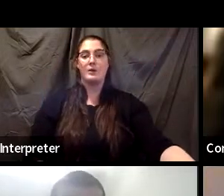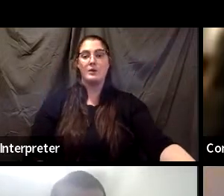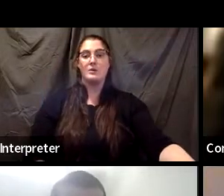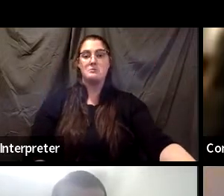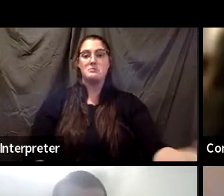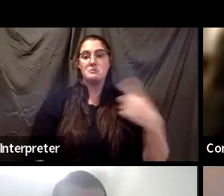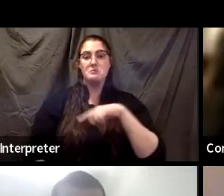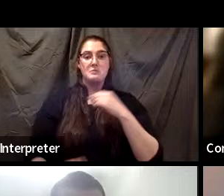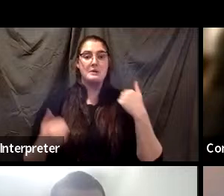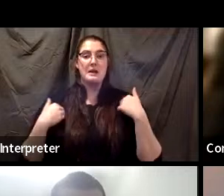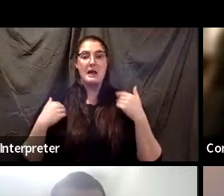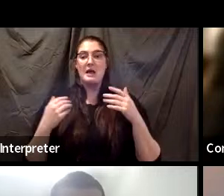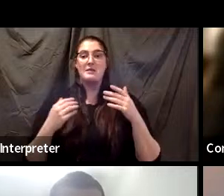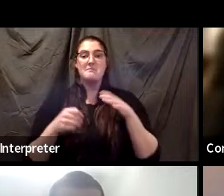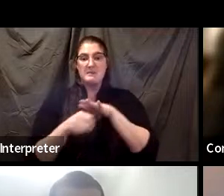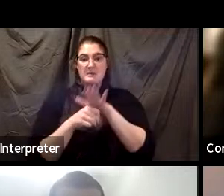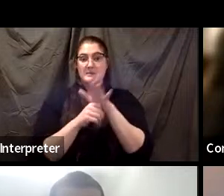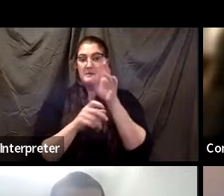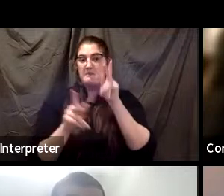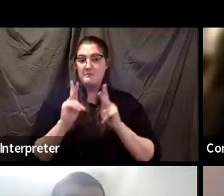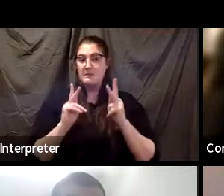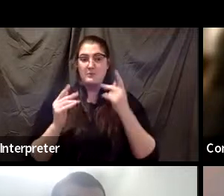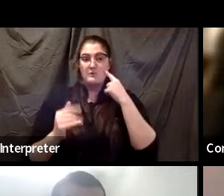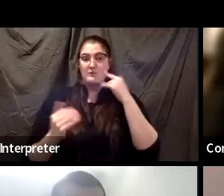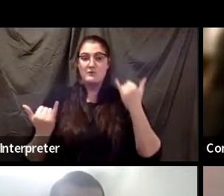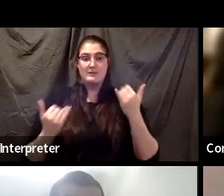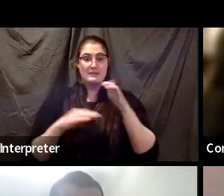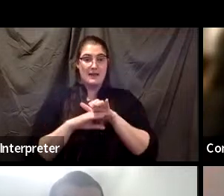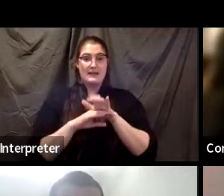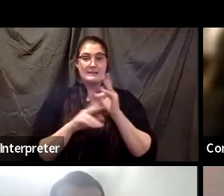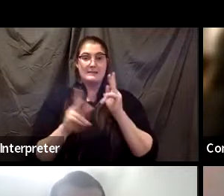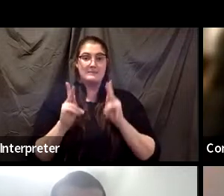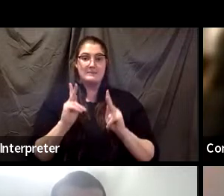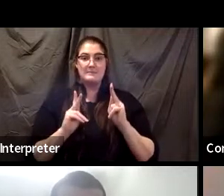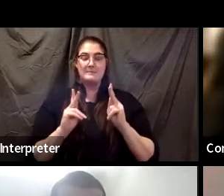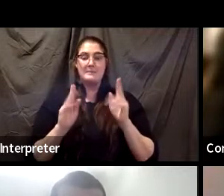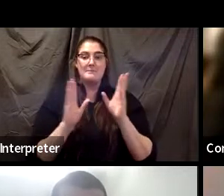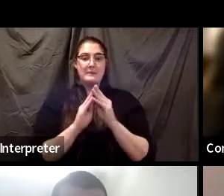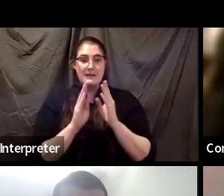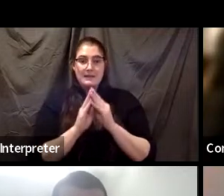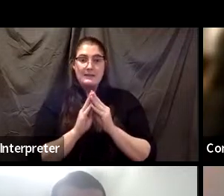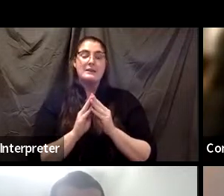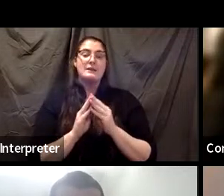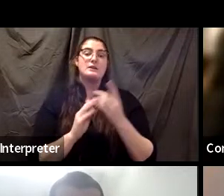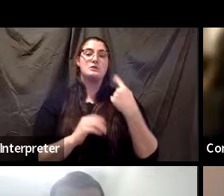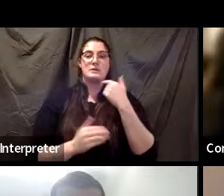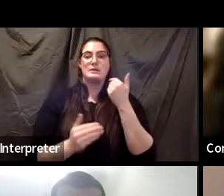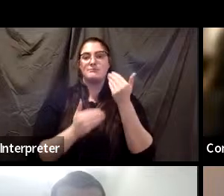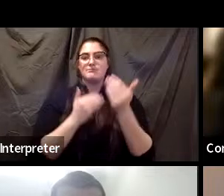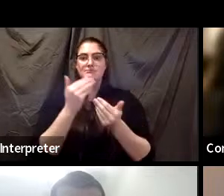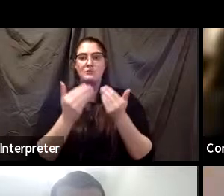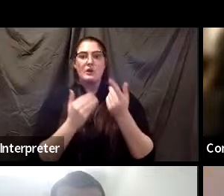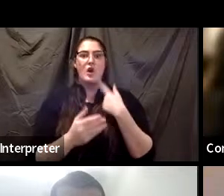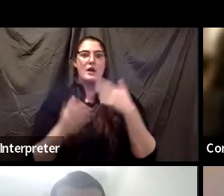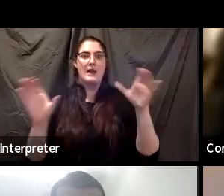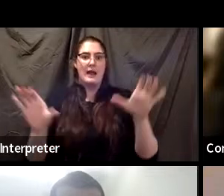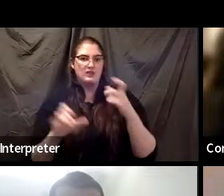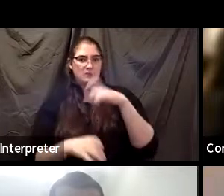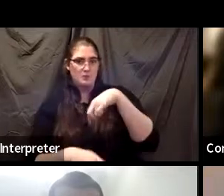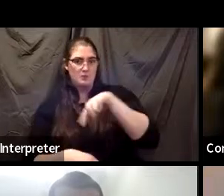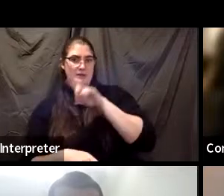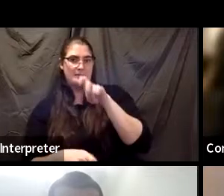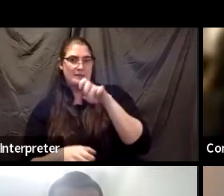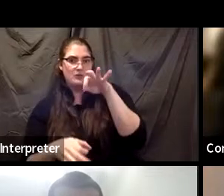today for tonight's meeting. That means we can move forward with any upcoming actions that we need to vote on as a commission as a